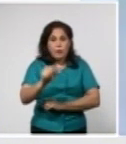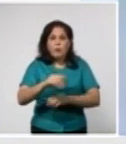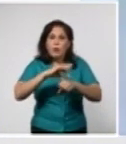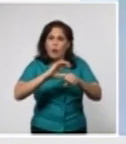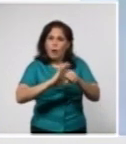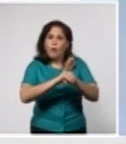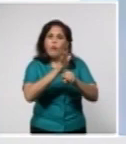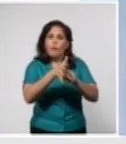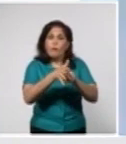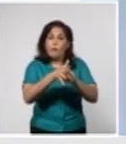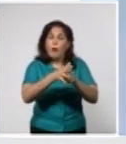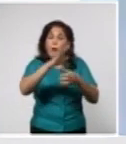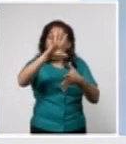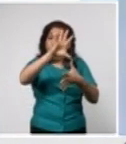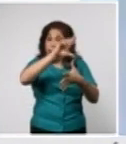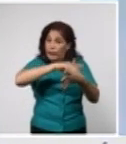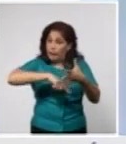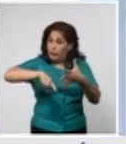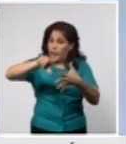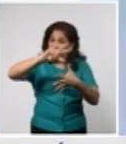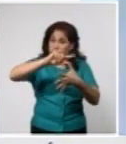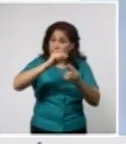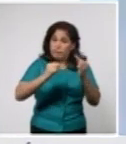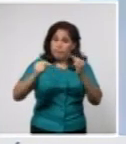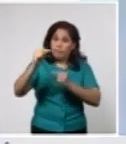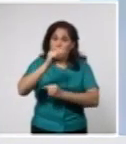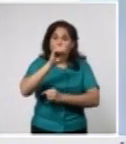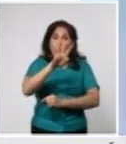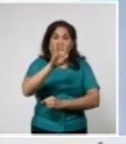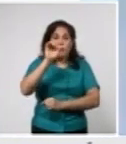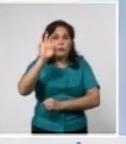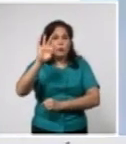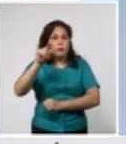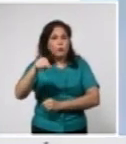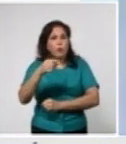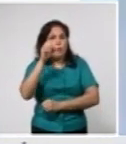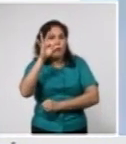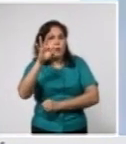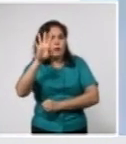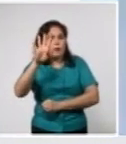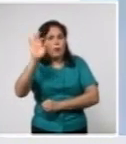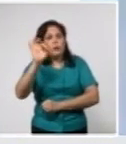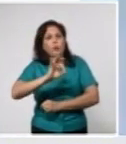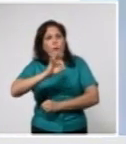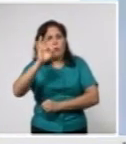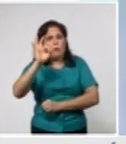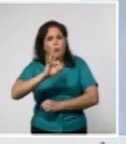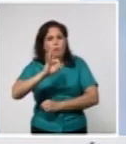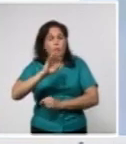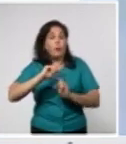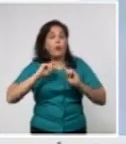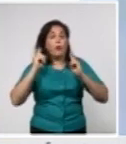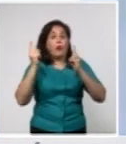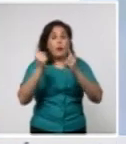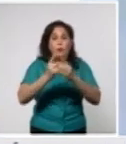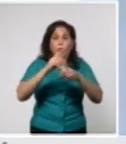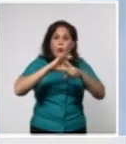3,907,668 confirmed cases. And that accounts for